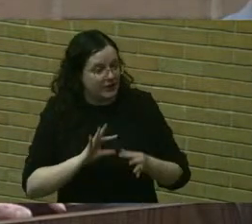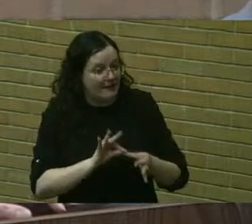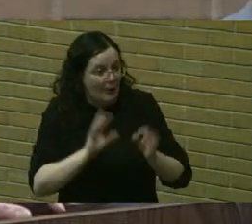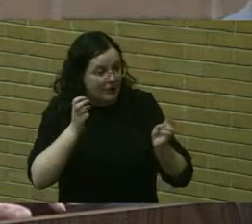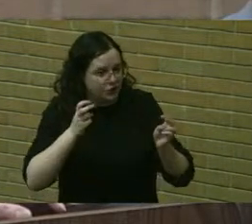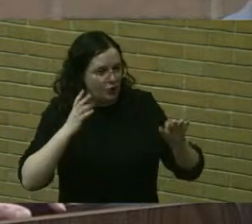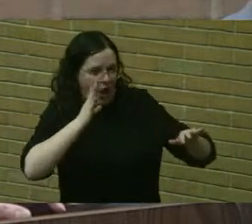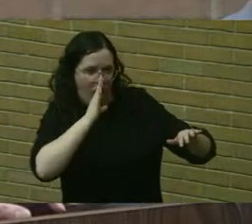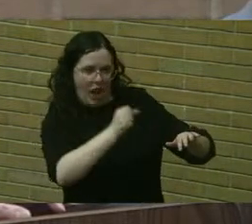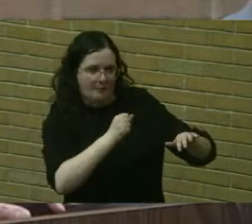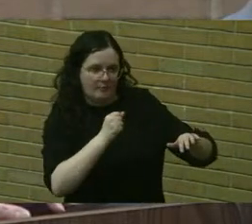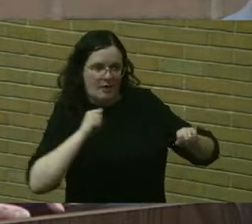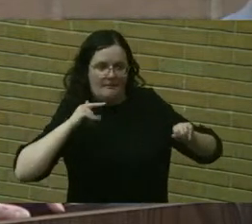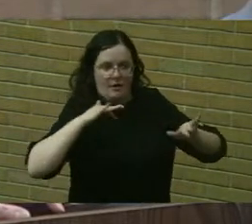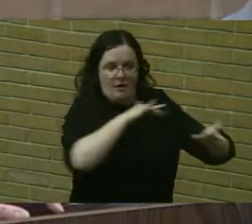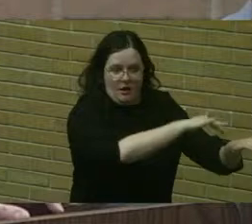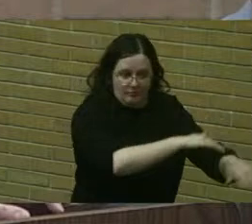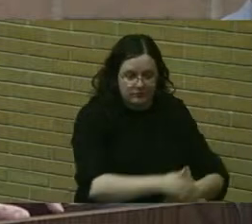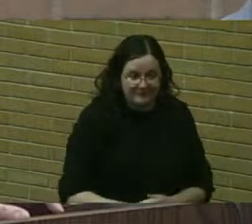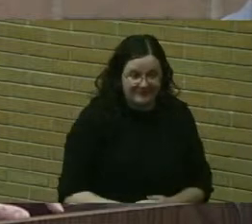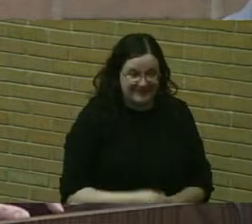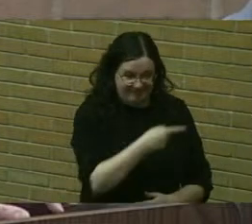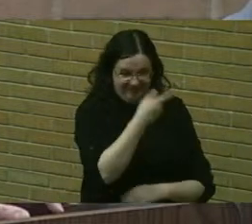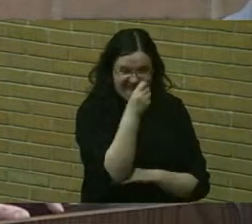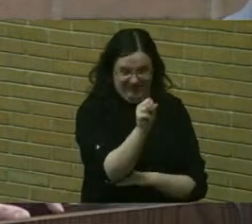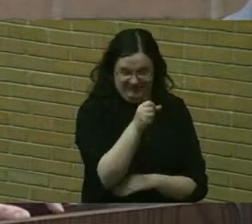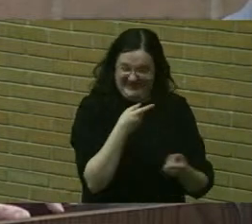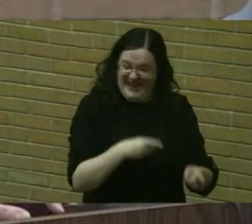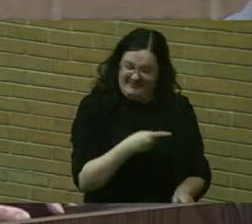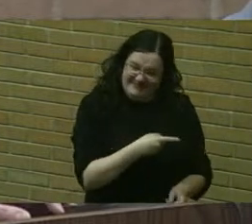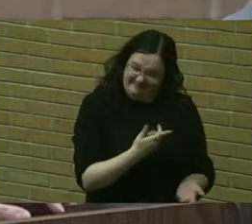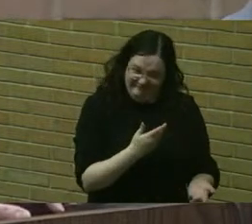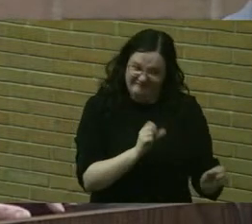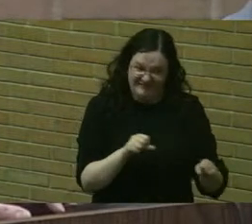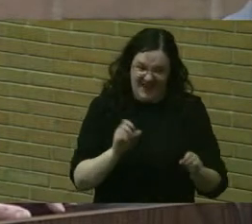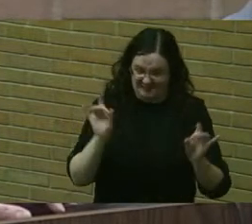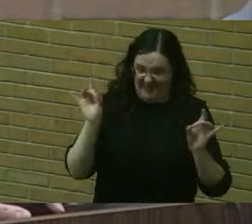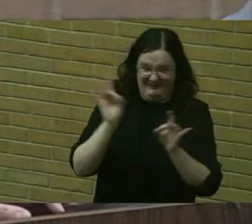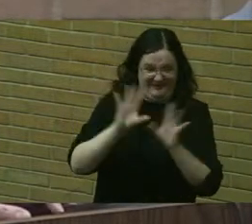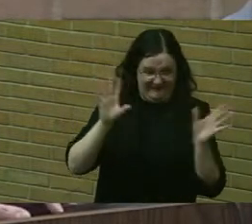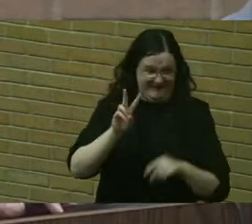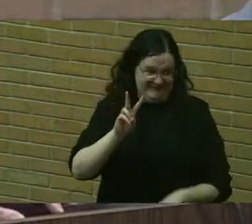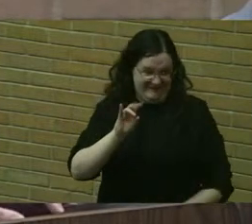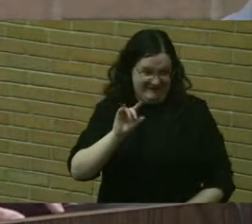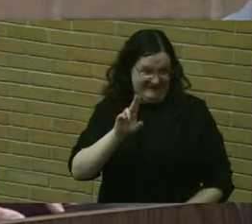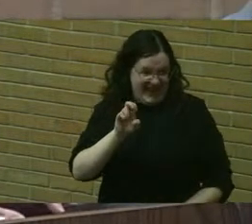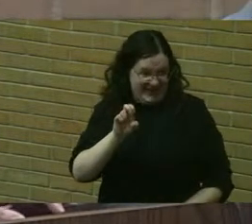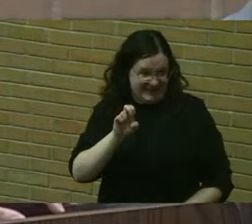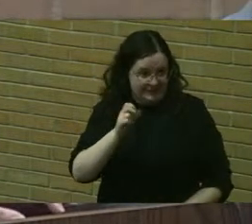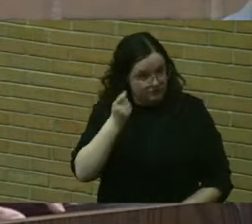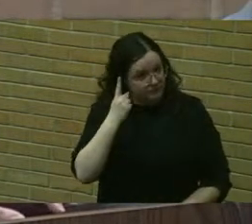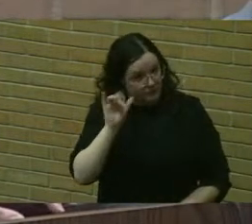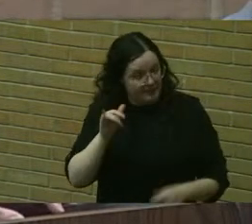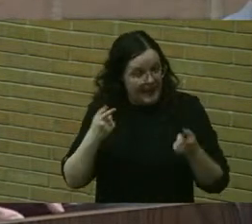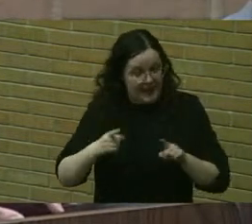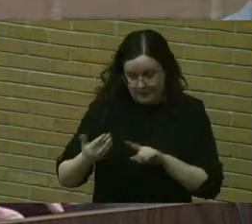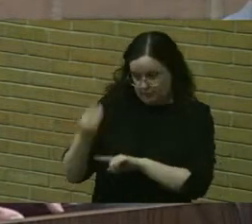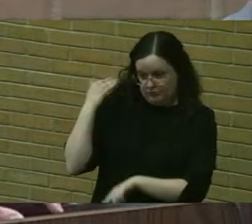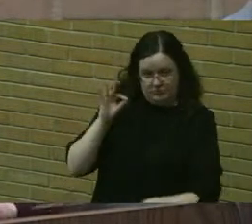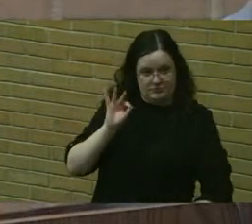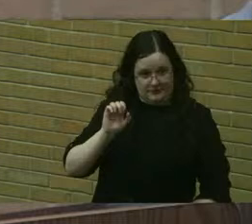protests, there is a potential for violence, which is what happened on February